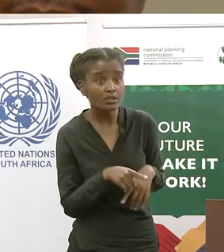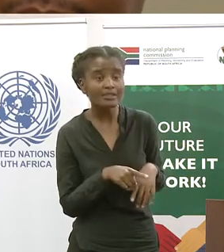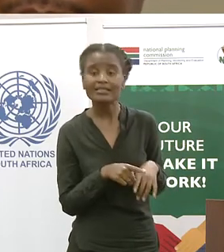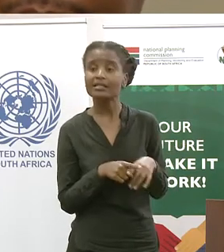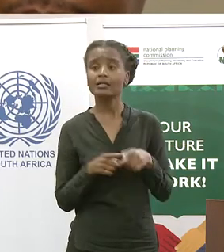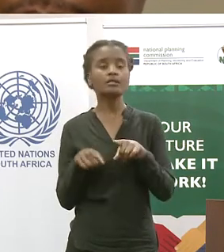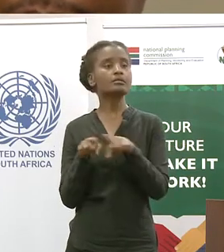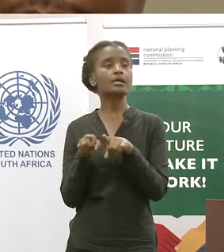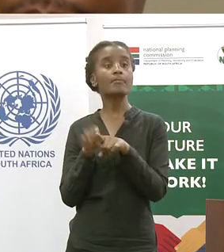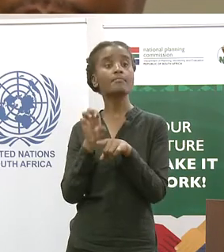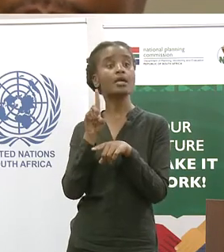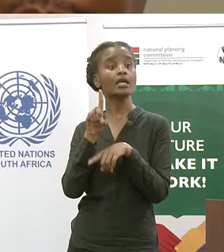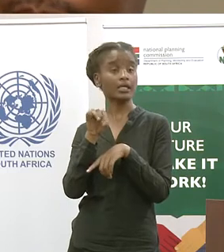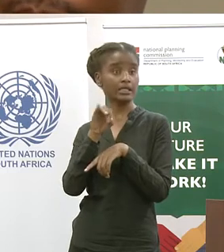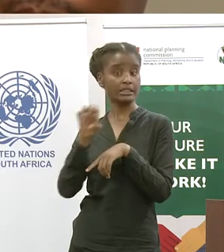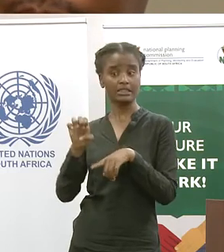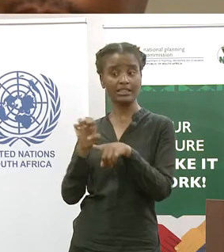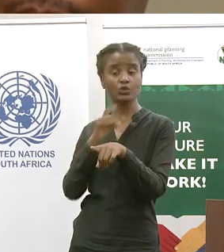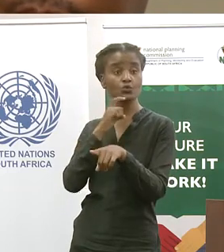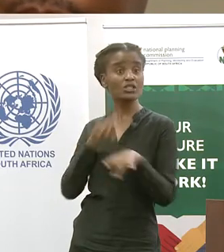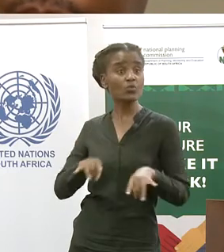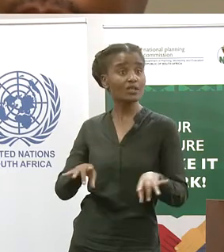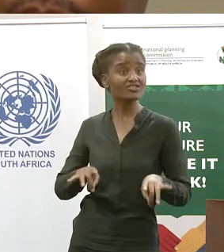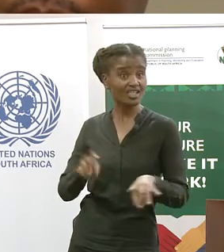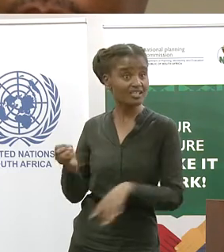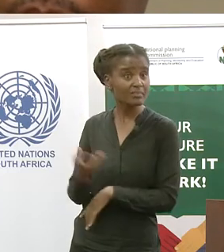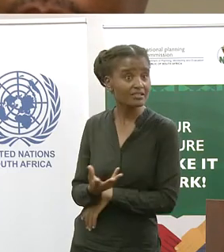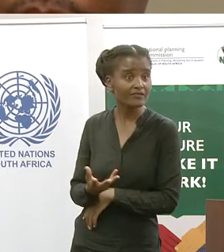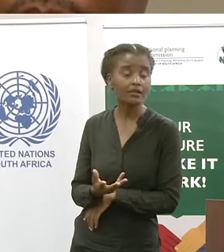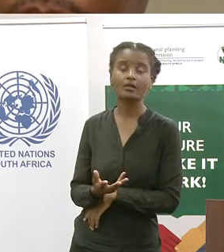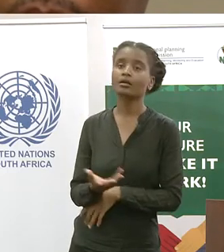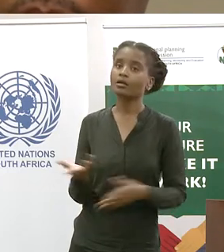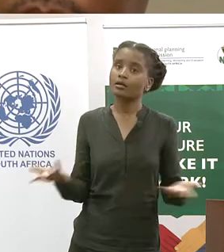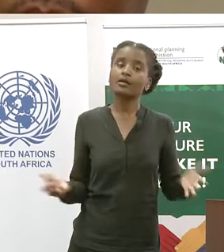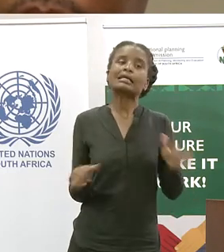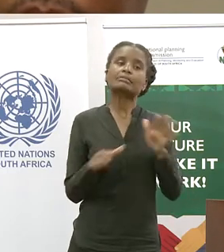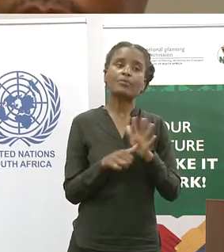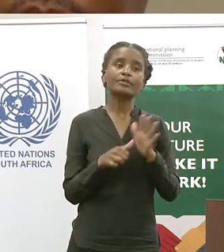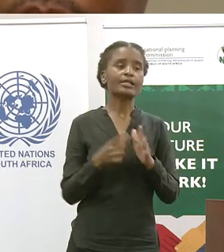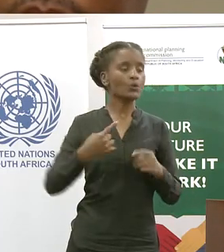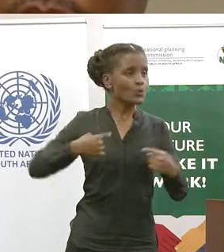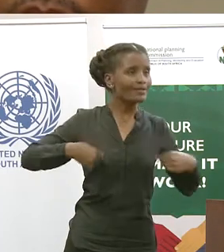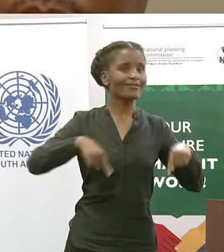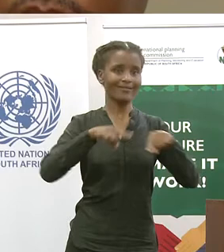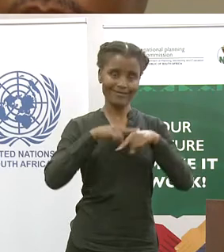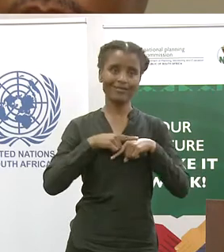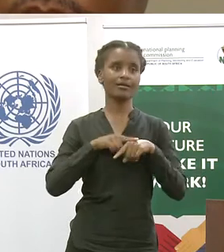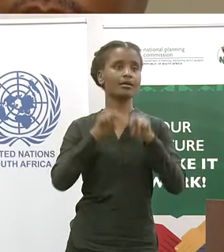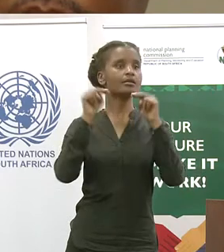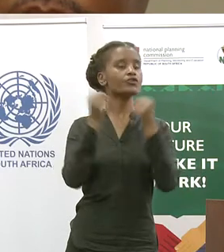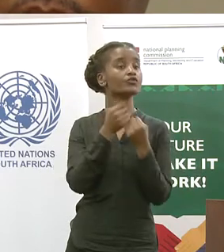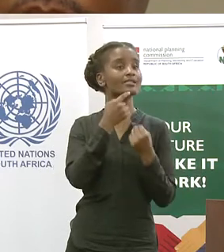wheelchair next to me. It's all imported. We are a nation that needs to say, as we